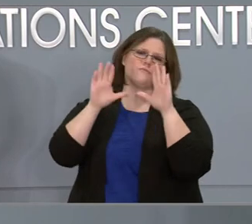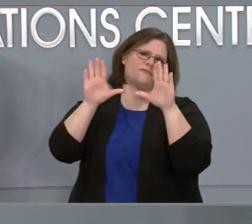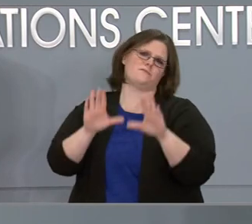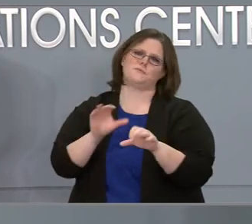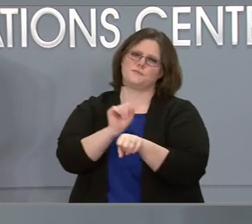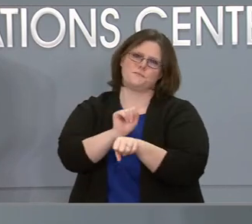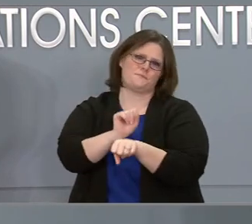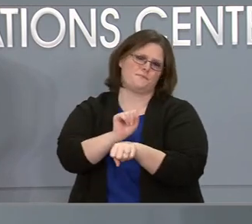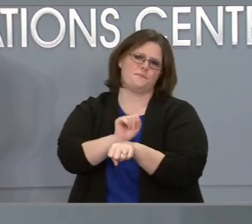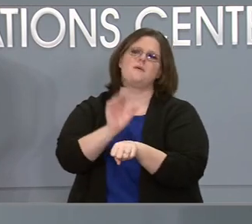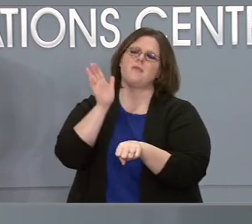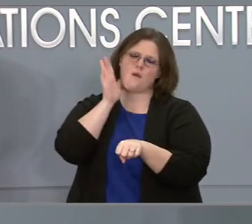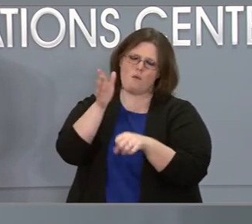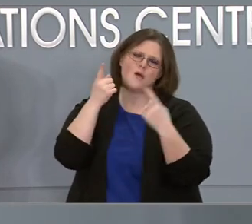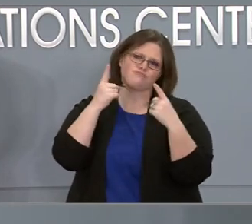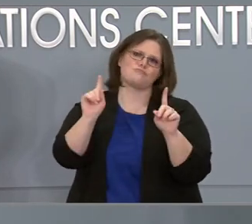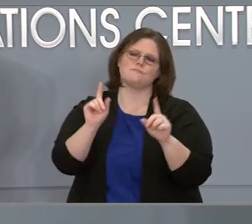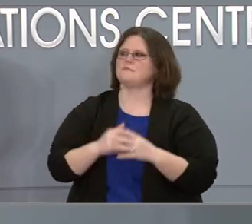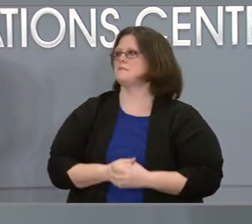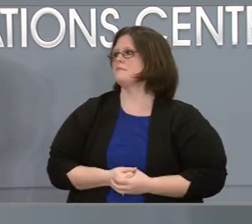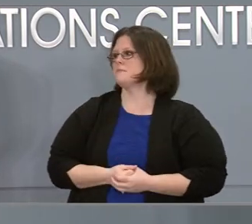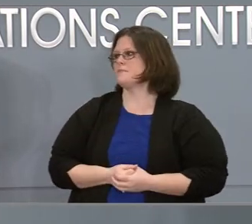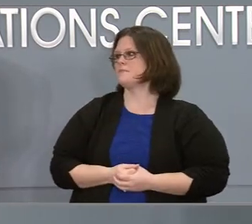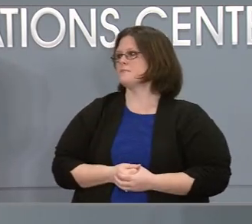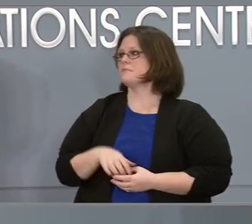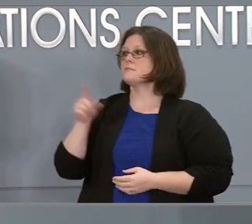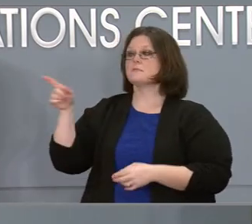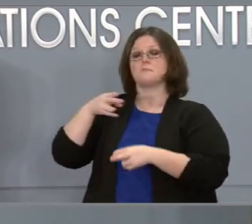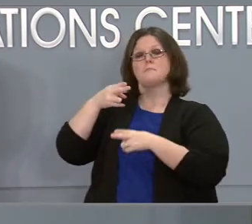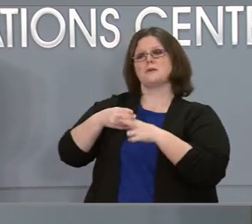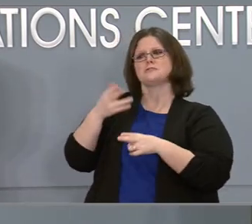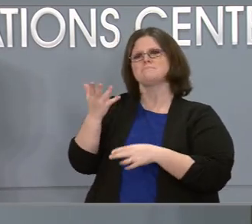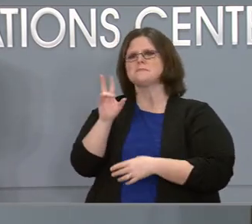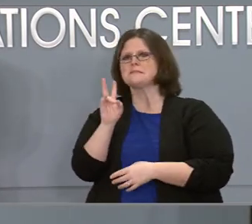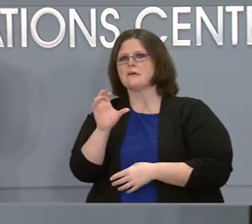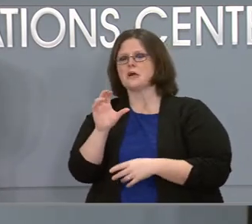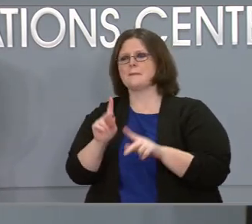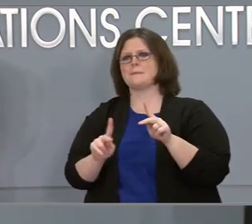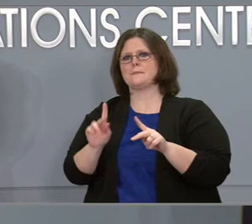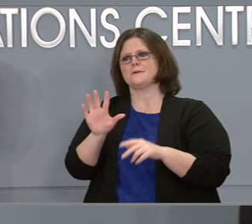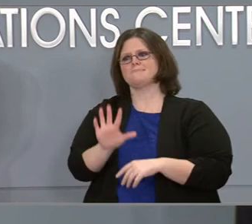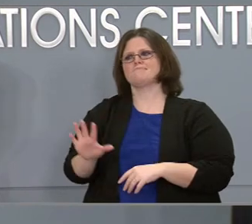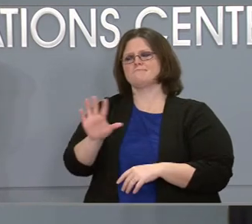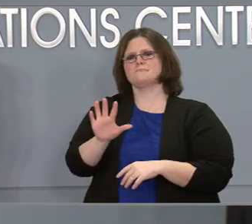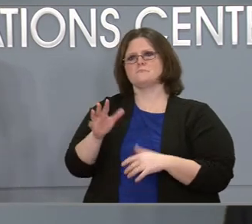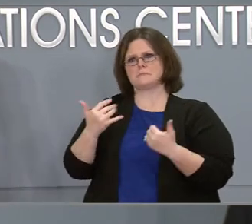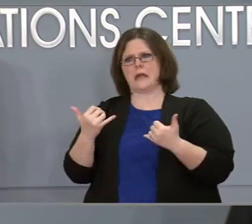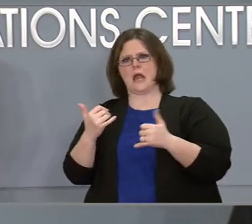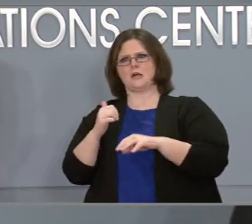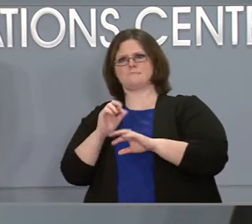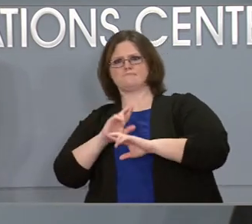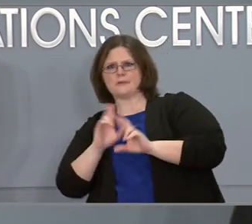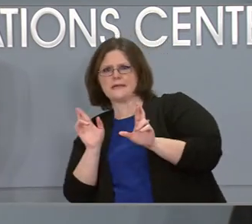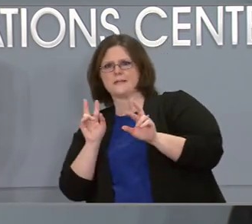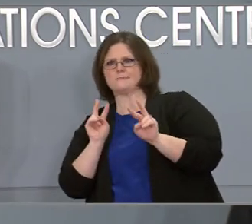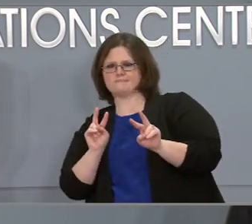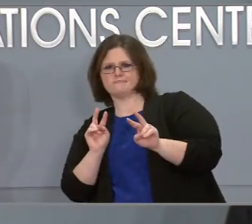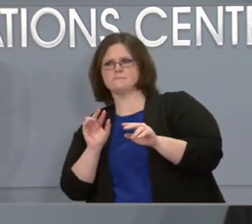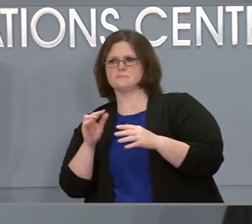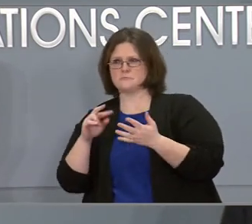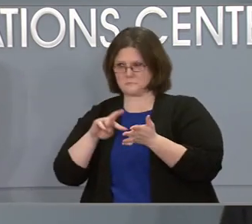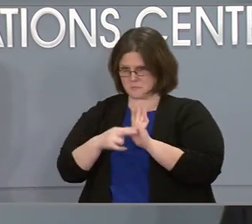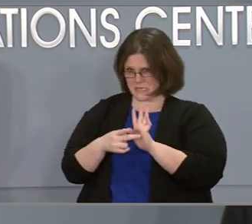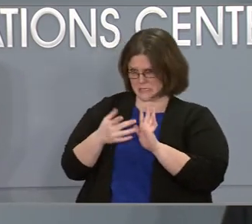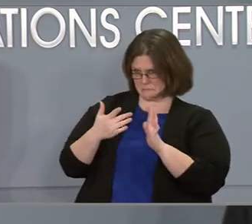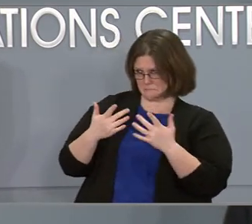they will make it work. You had mentioned about, I think, 700 people are already in position, getting ready and starting to respond. Is that any less than we